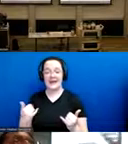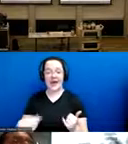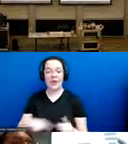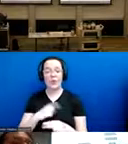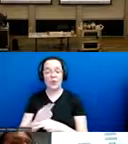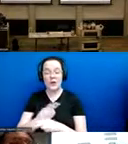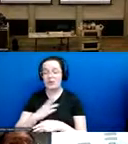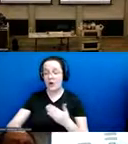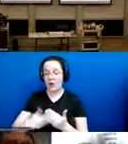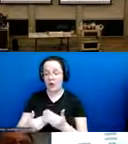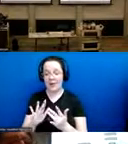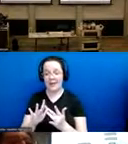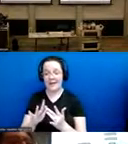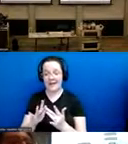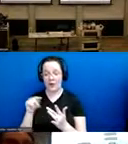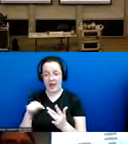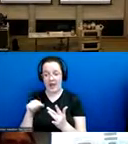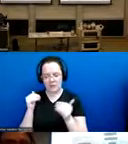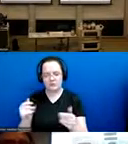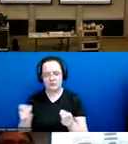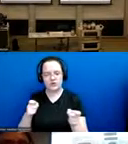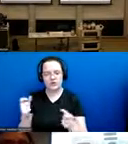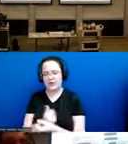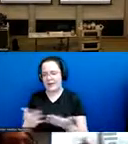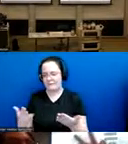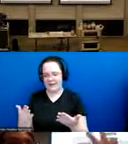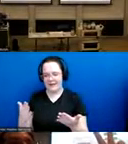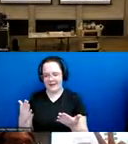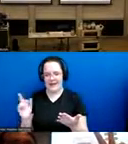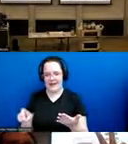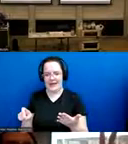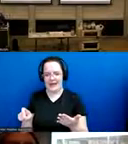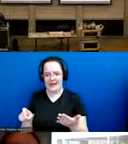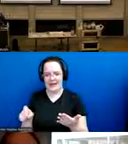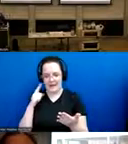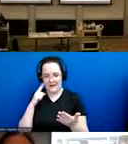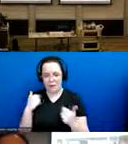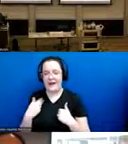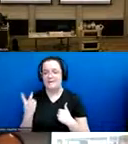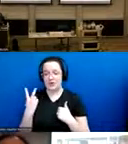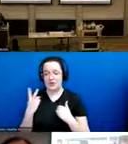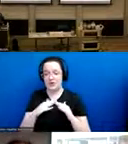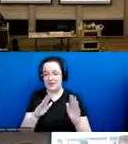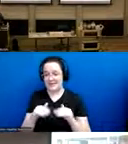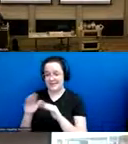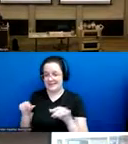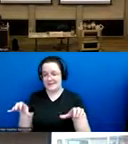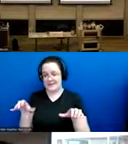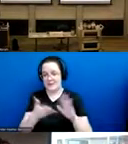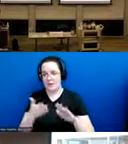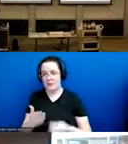this internet to control everything that is needed to have two of these systems operational, which is what you see